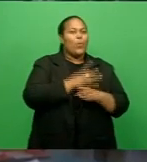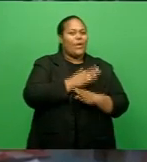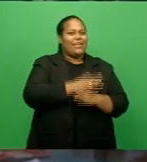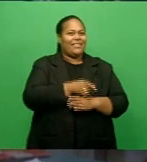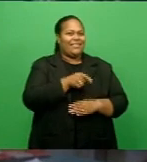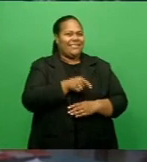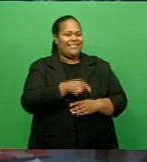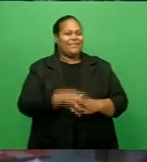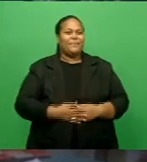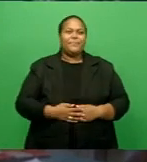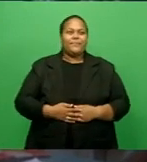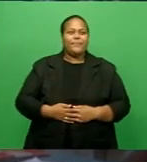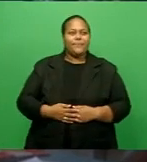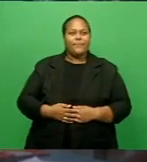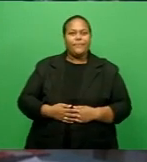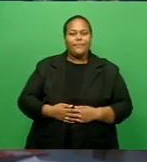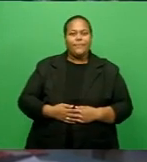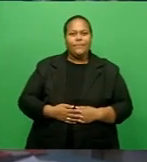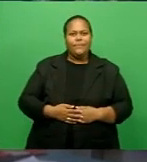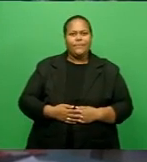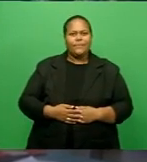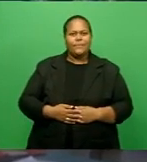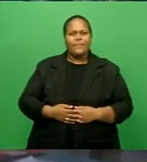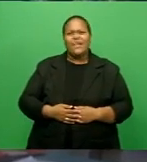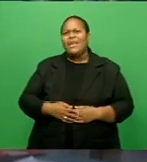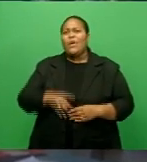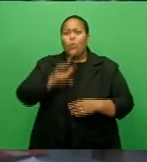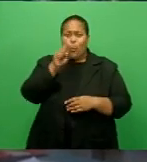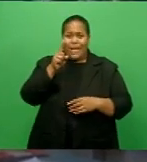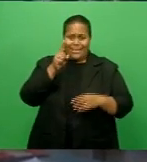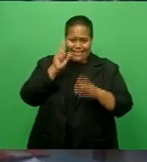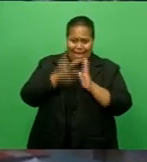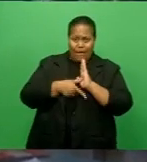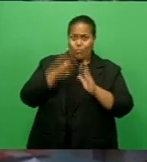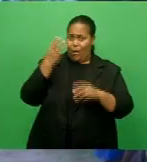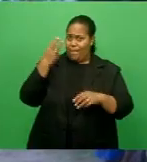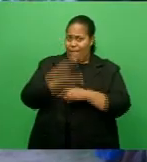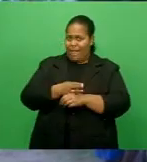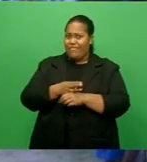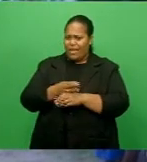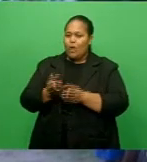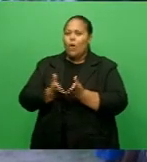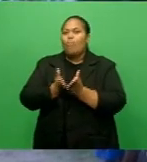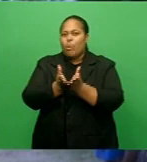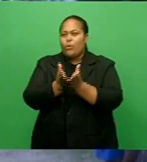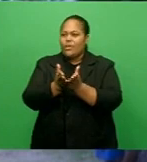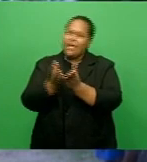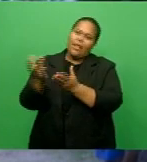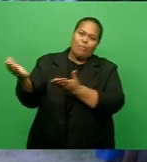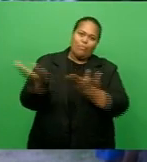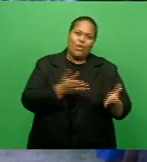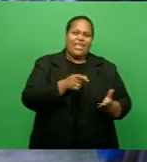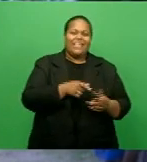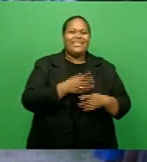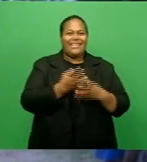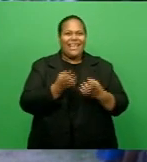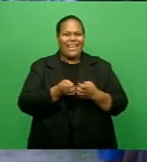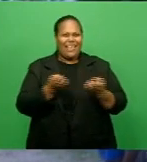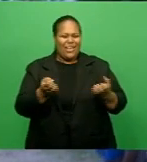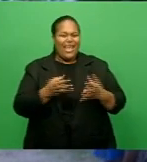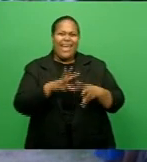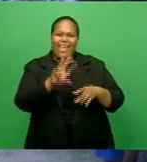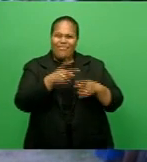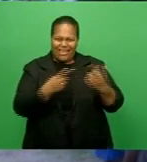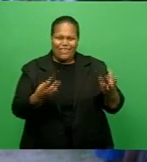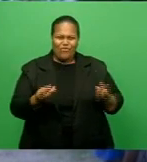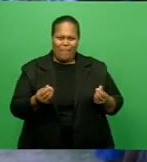Dauvere says groceries are supplied to the island once a month, and that has been a challenge for them. At times, the